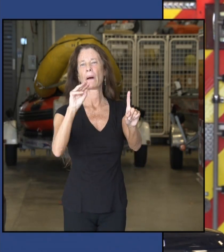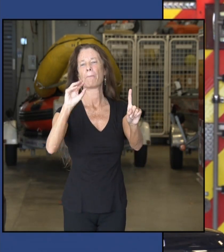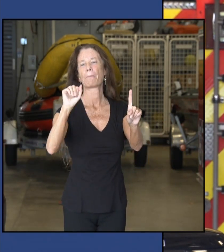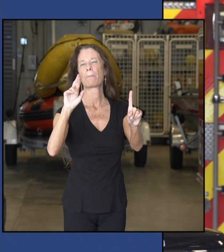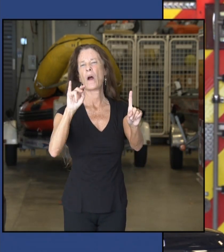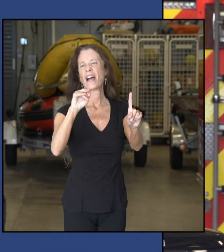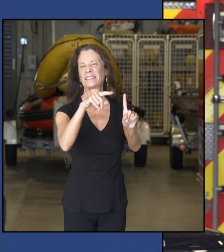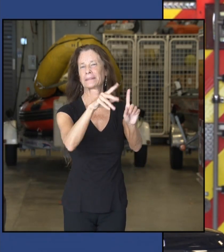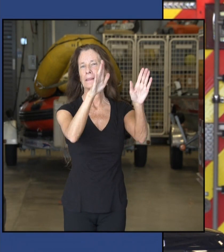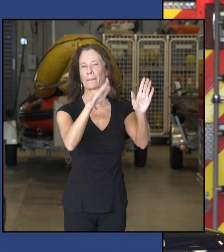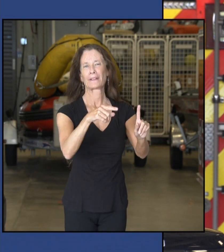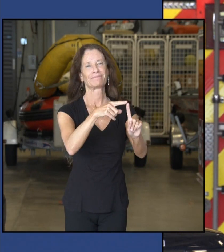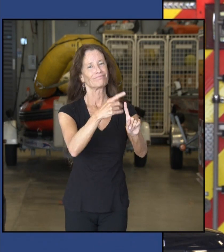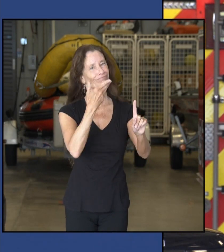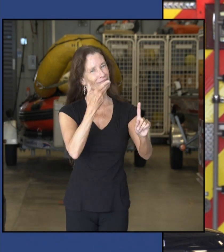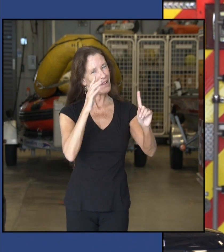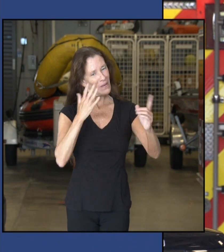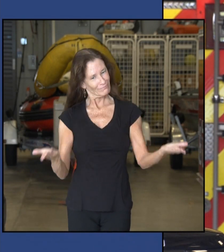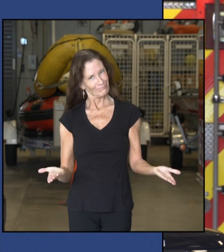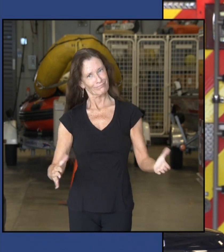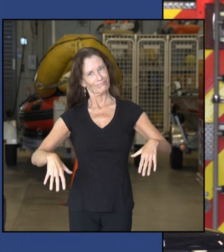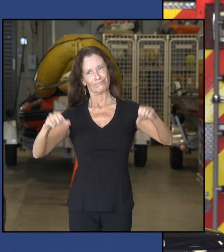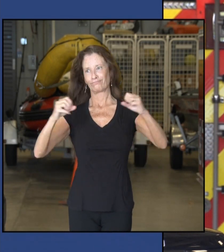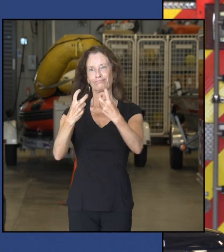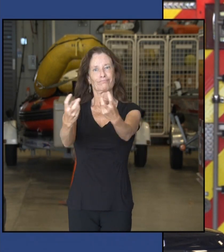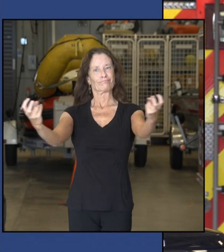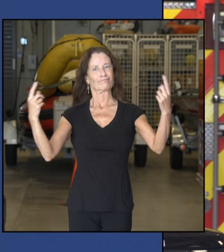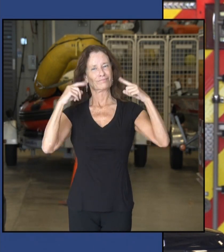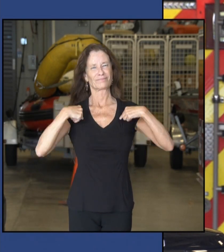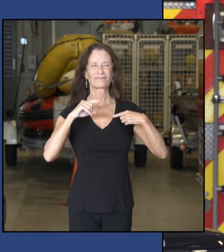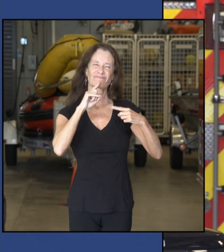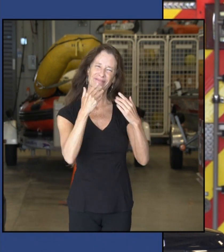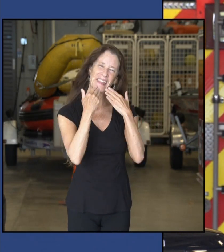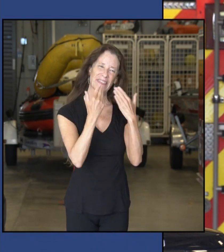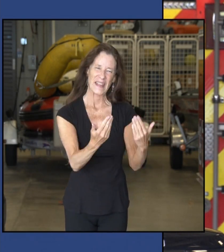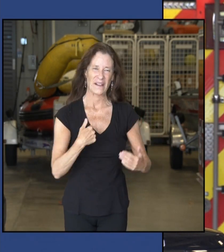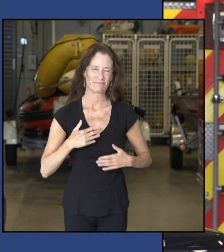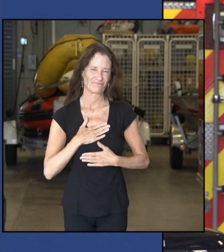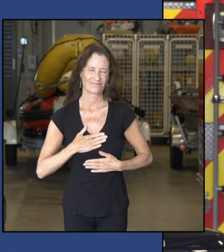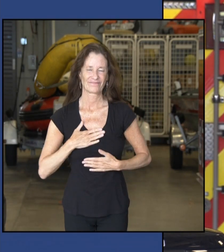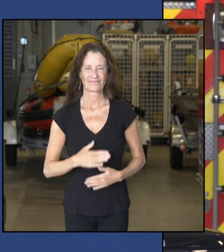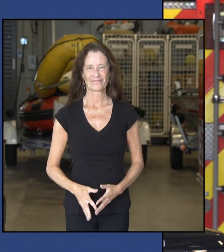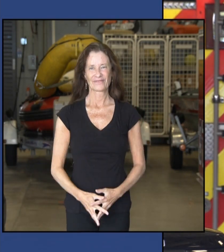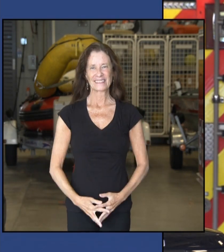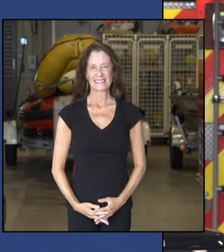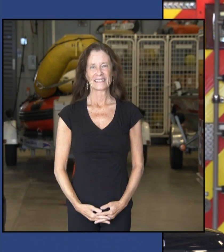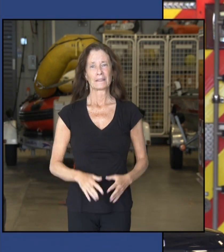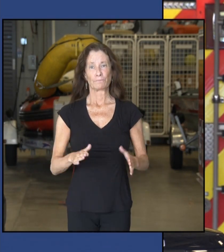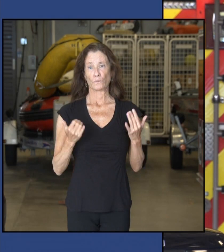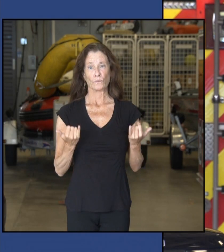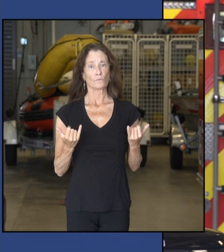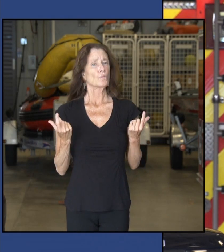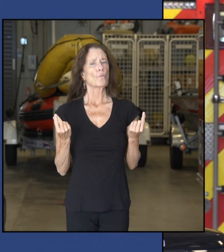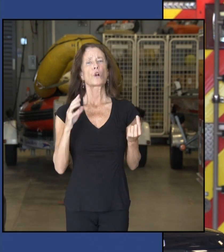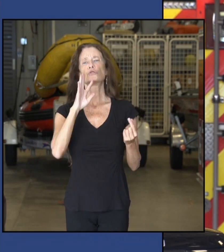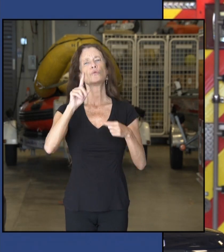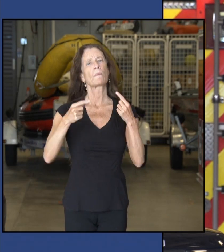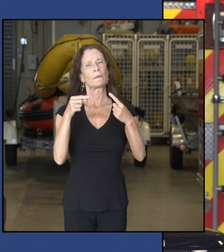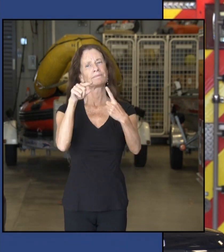and hosting us here. I appreciate this very much. So the message today is across